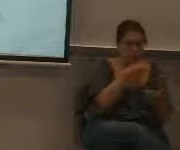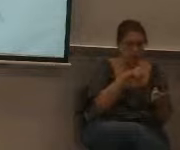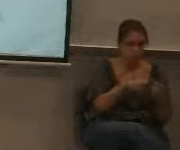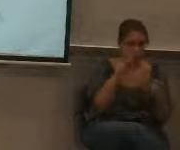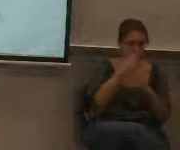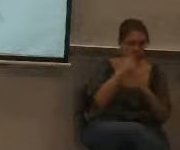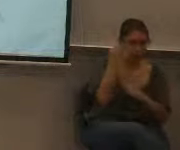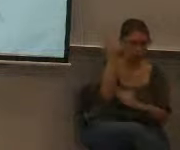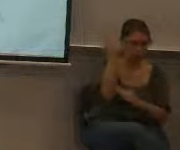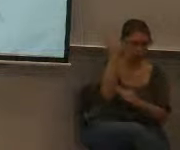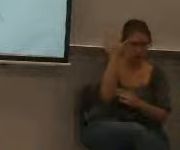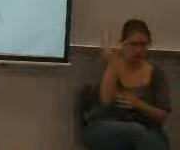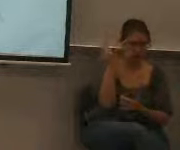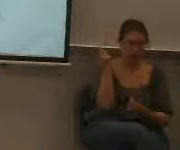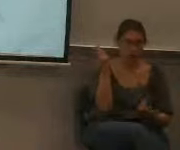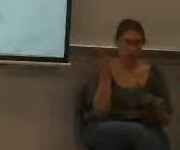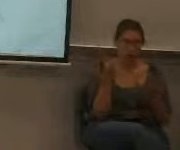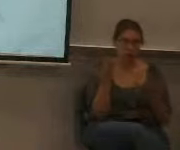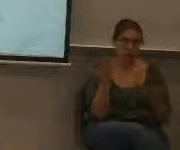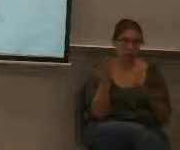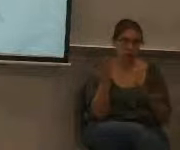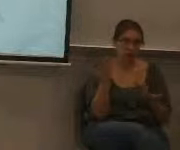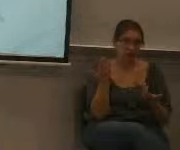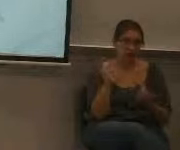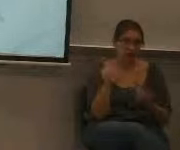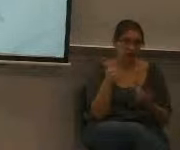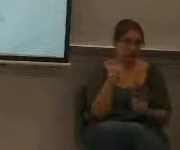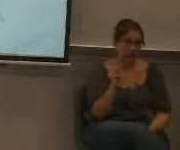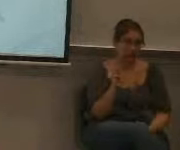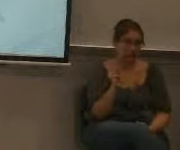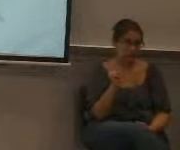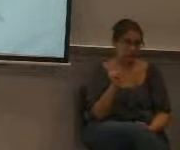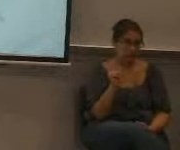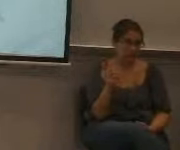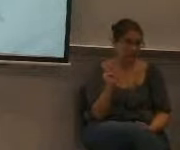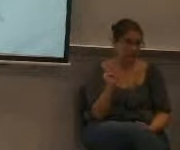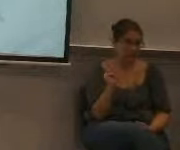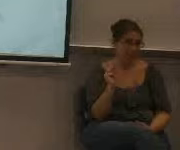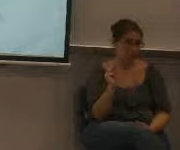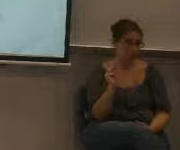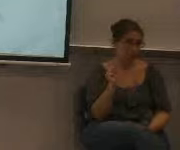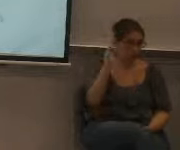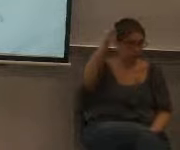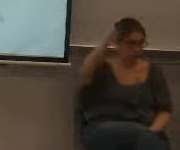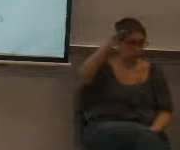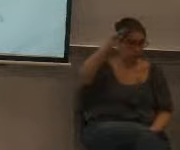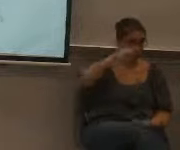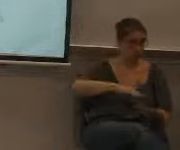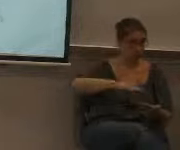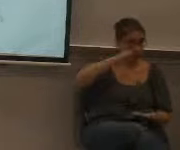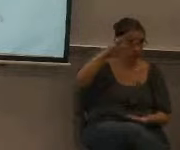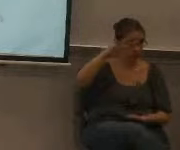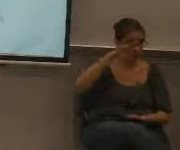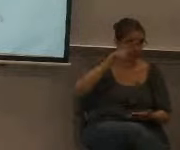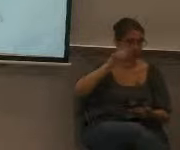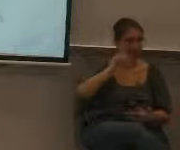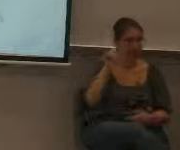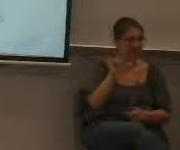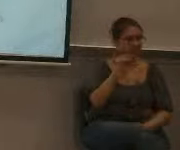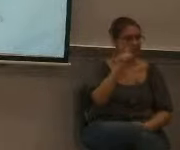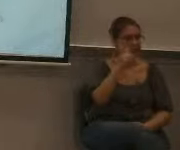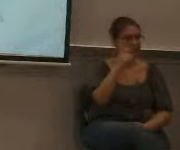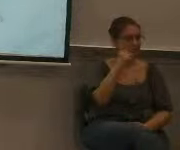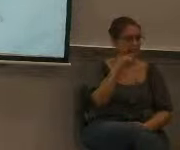top of the trees is what, maybe 10 meters, 20 meters of this little skin that goes around the